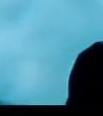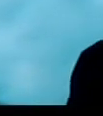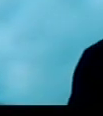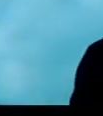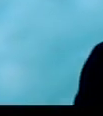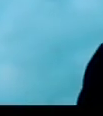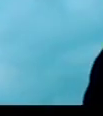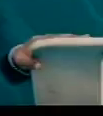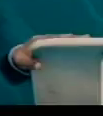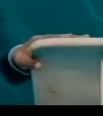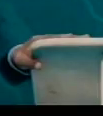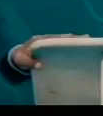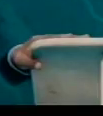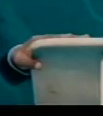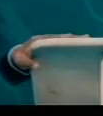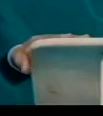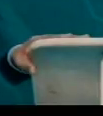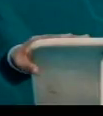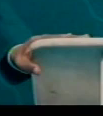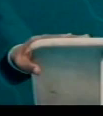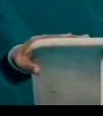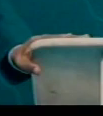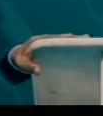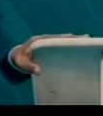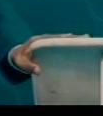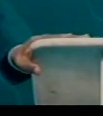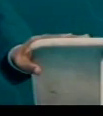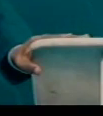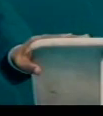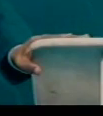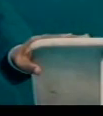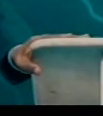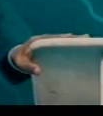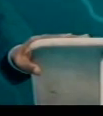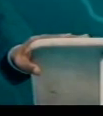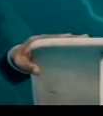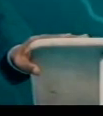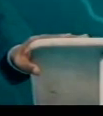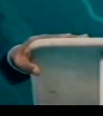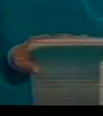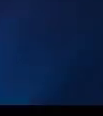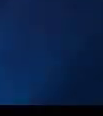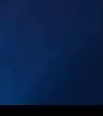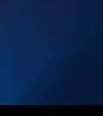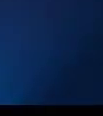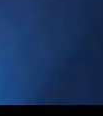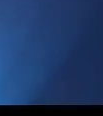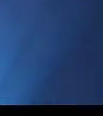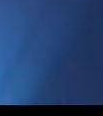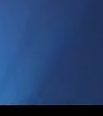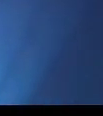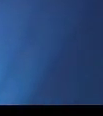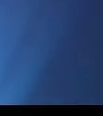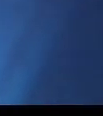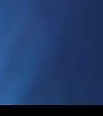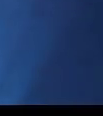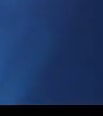miracle power in everyone. Set everyone free.